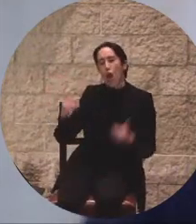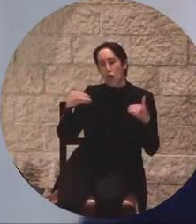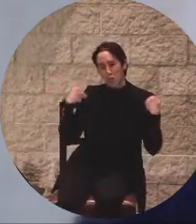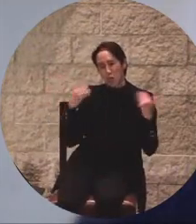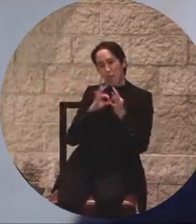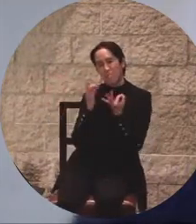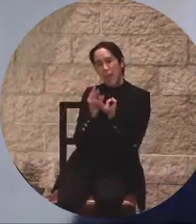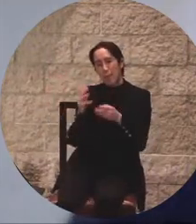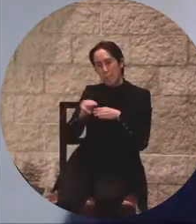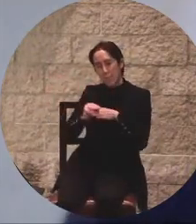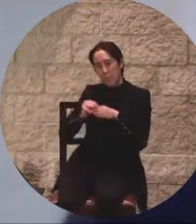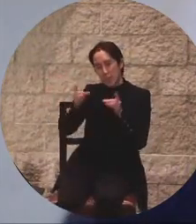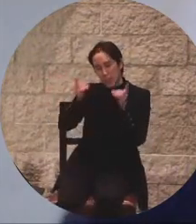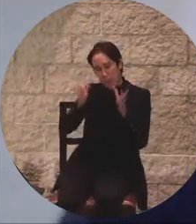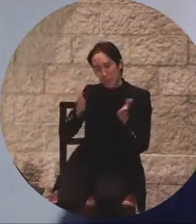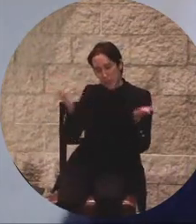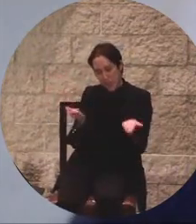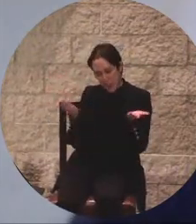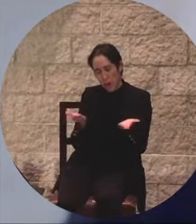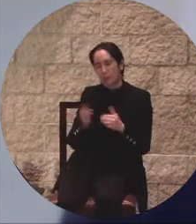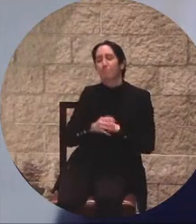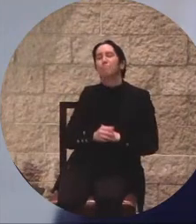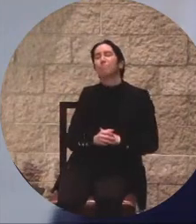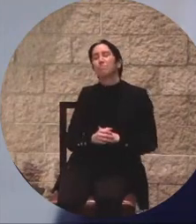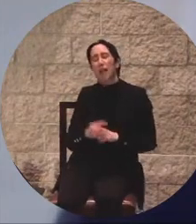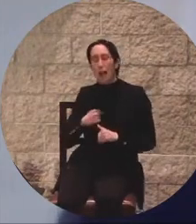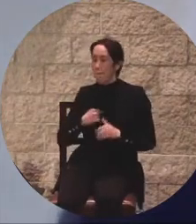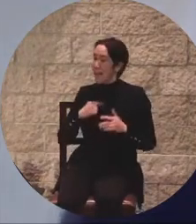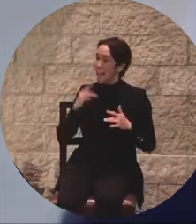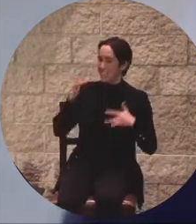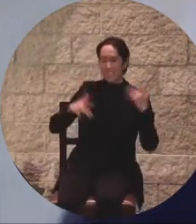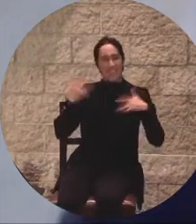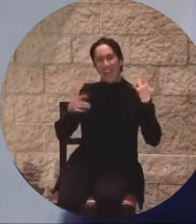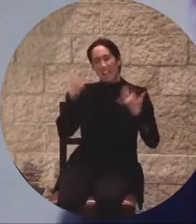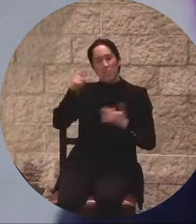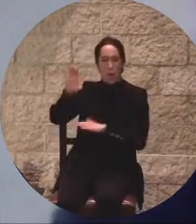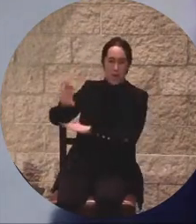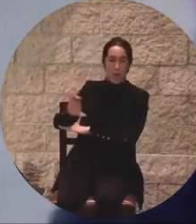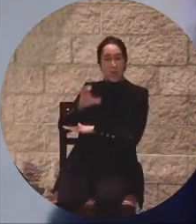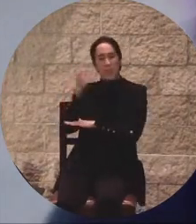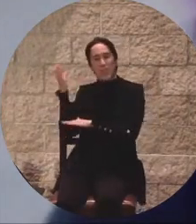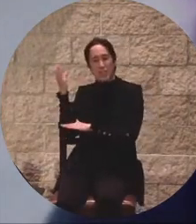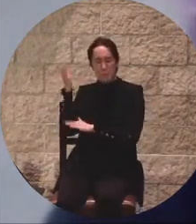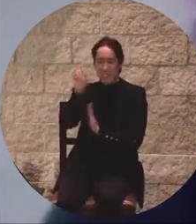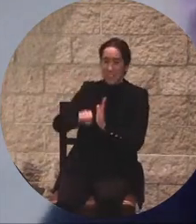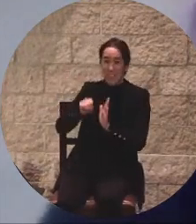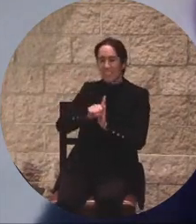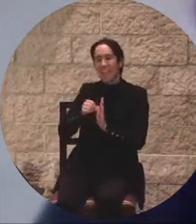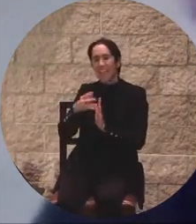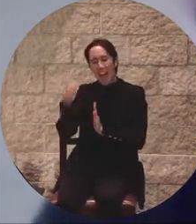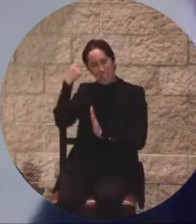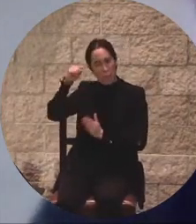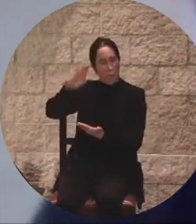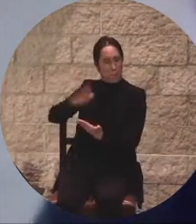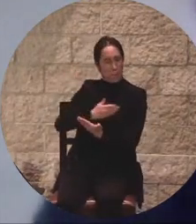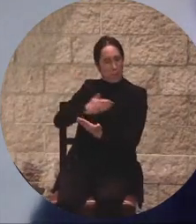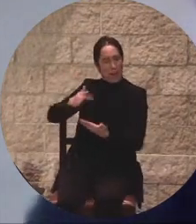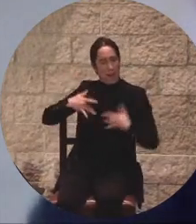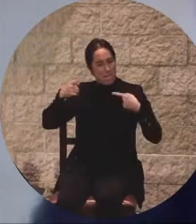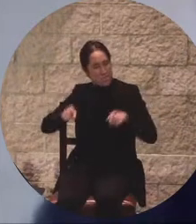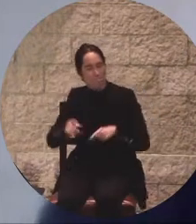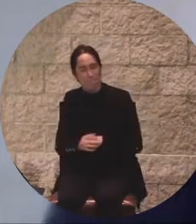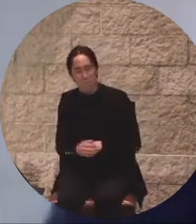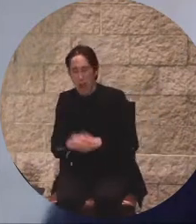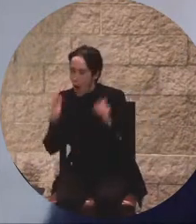at Unity Minneapolis. I am super excited for the Christmas season and for this concert. I hope you all have a